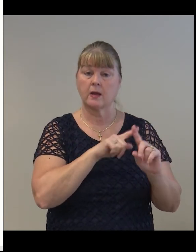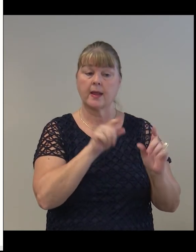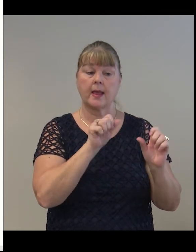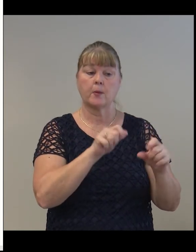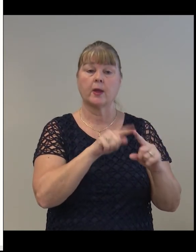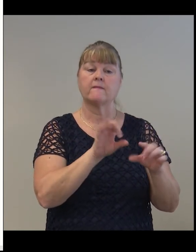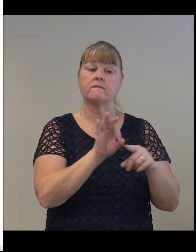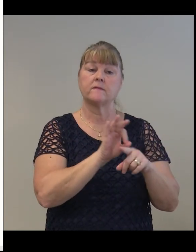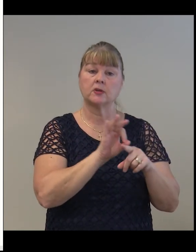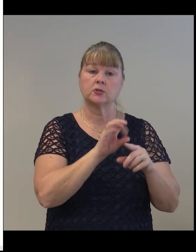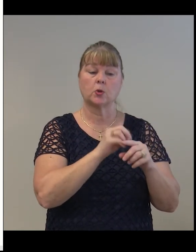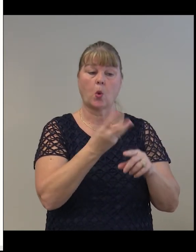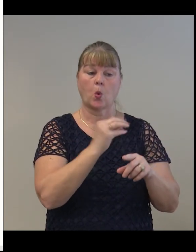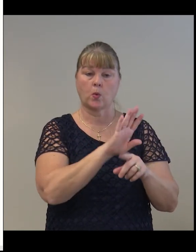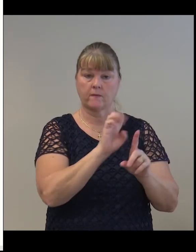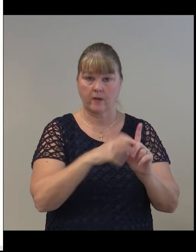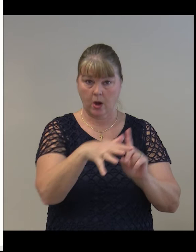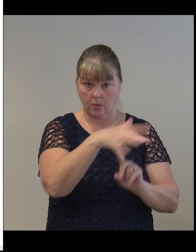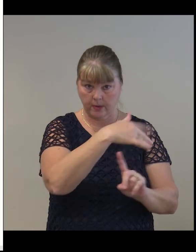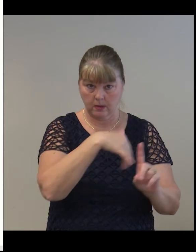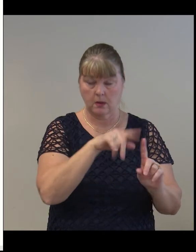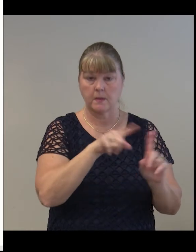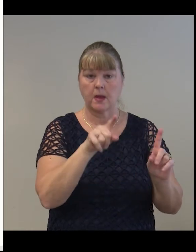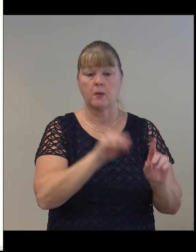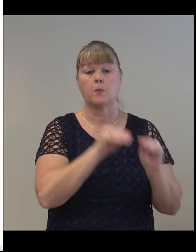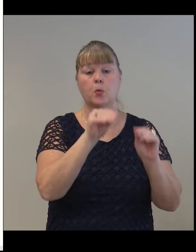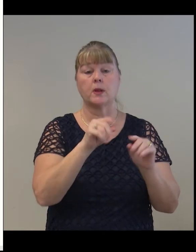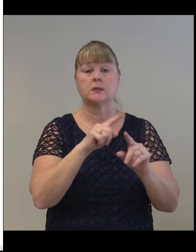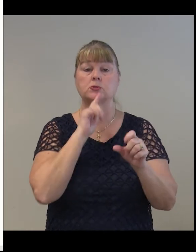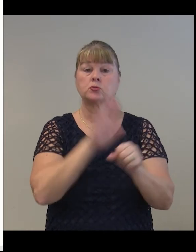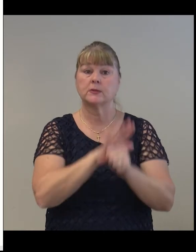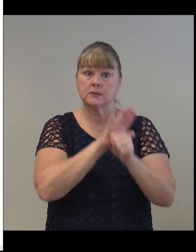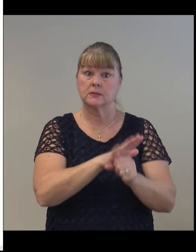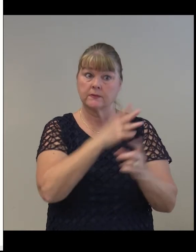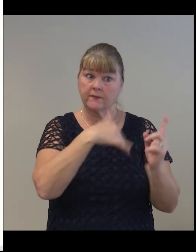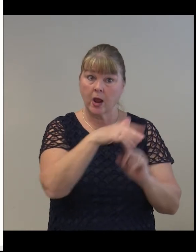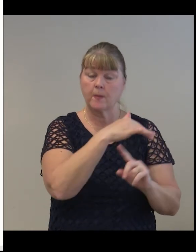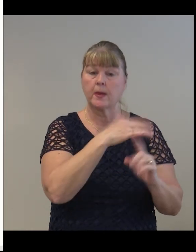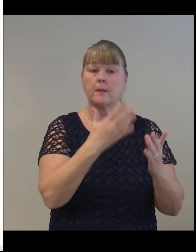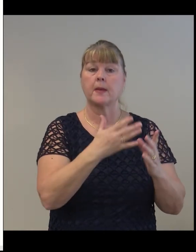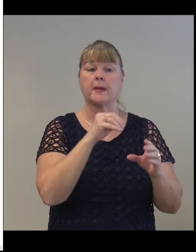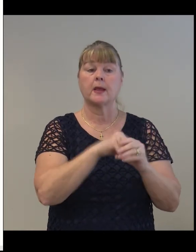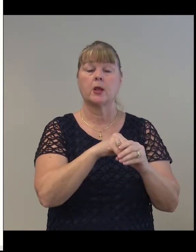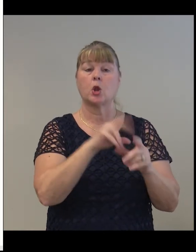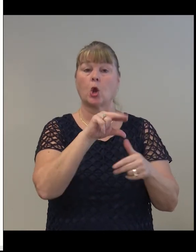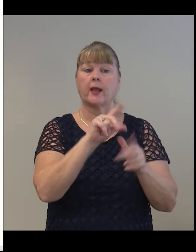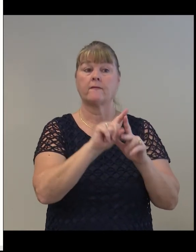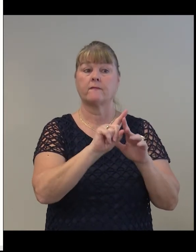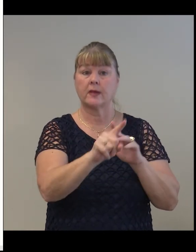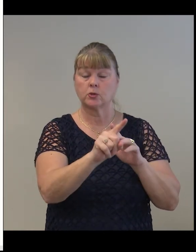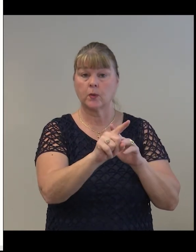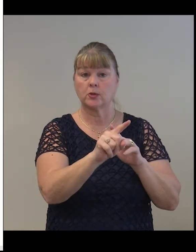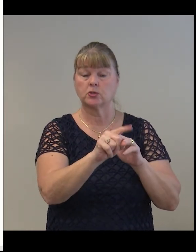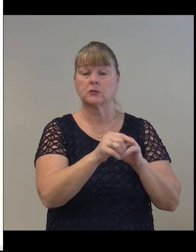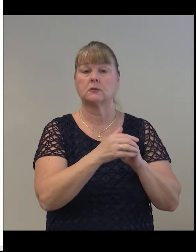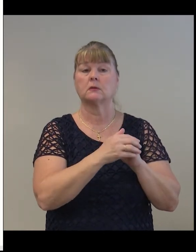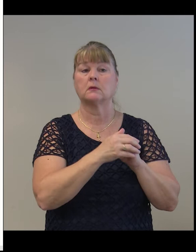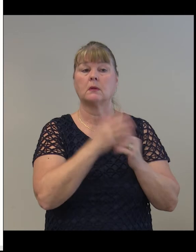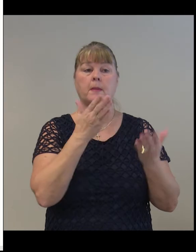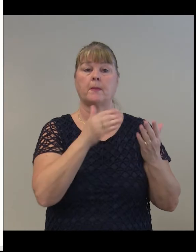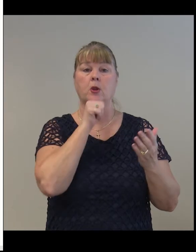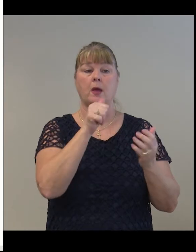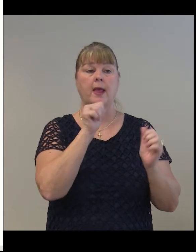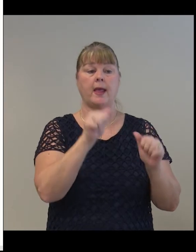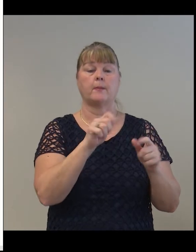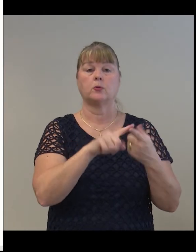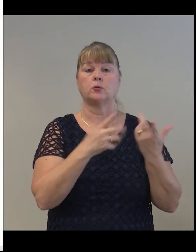fine being able to function in their own environment. But you put them in a stressful environment, you put them in a hurricane evacuation,